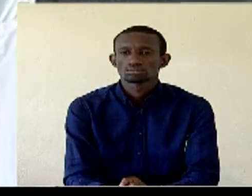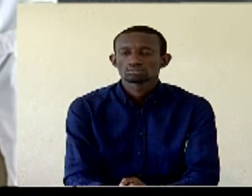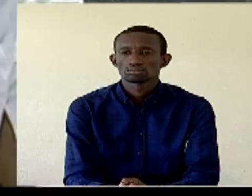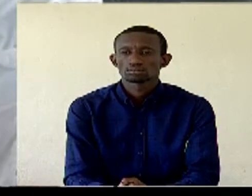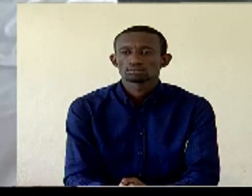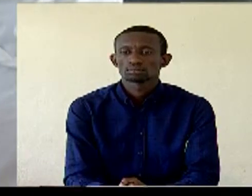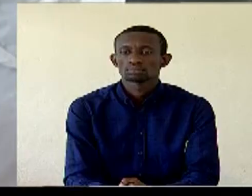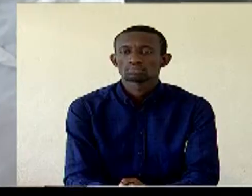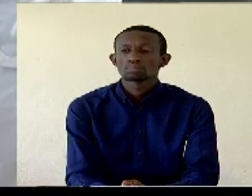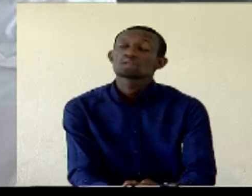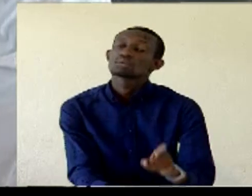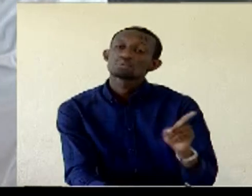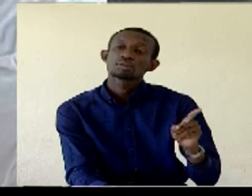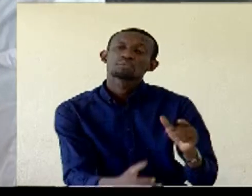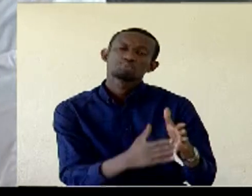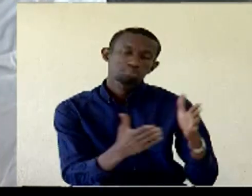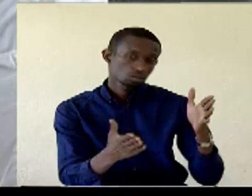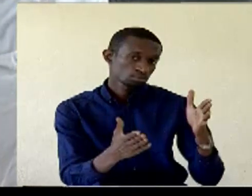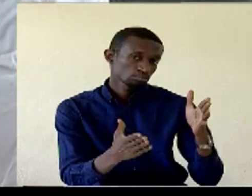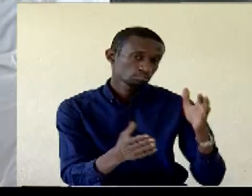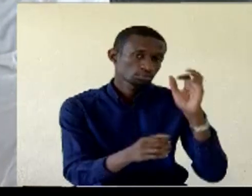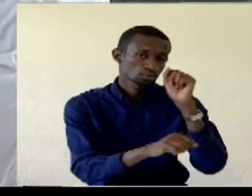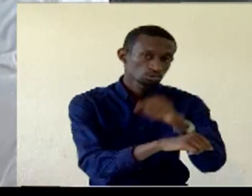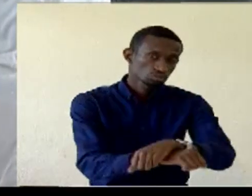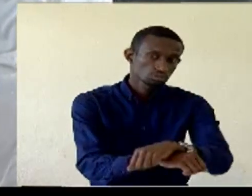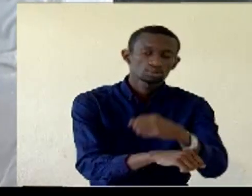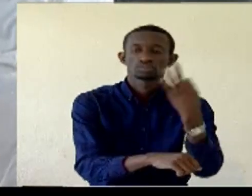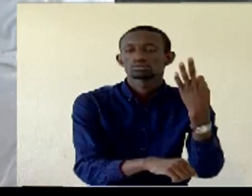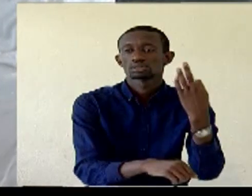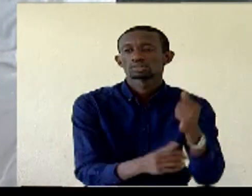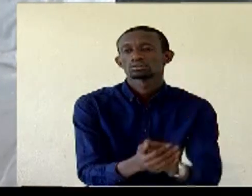which are greater than tertiary amines,